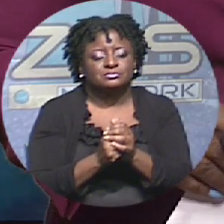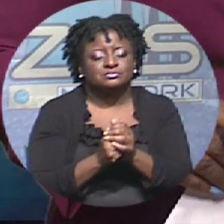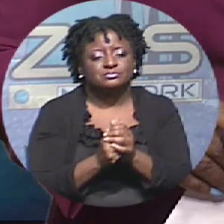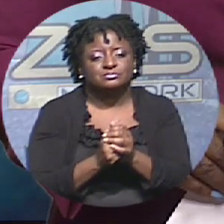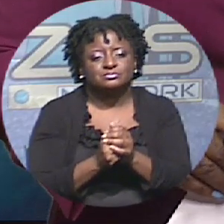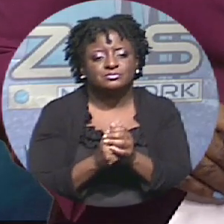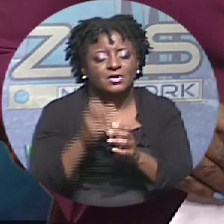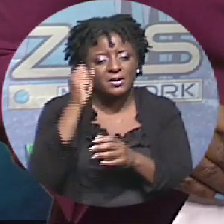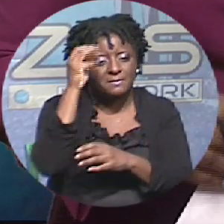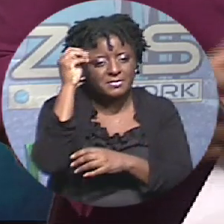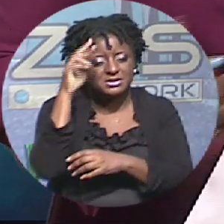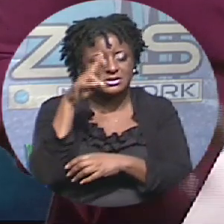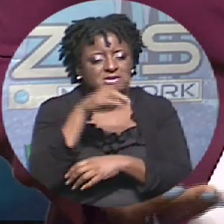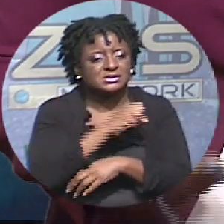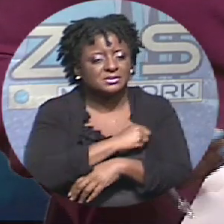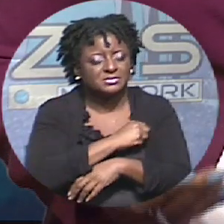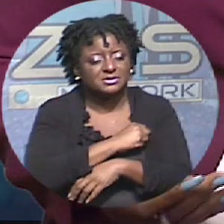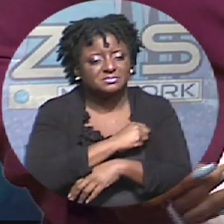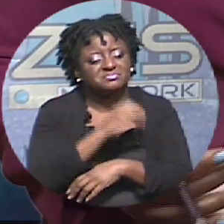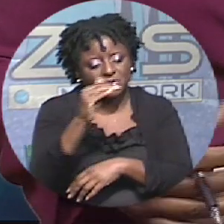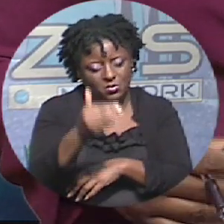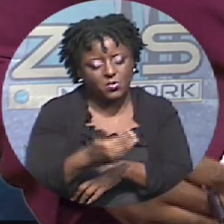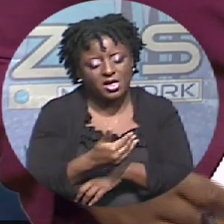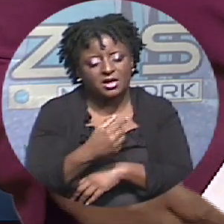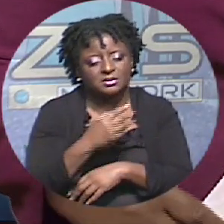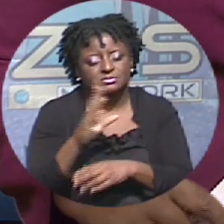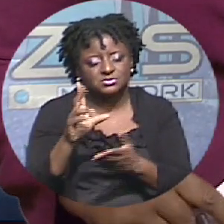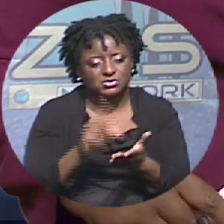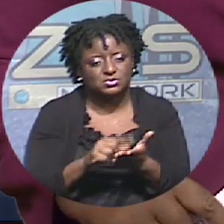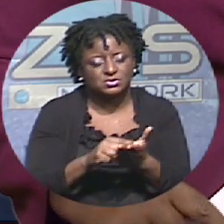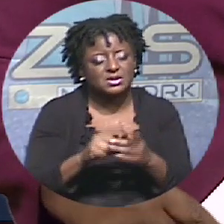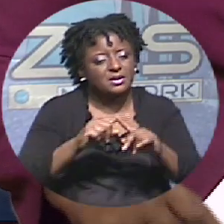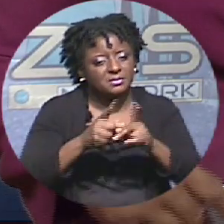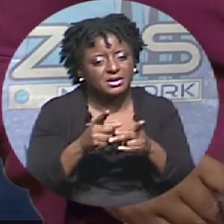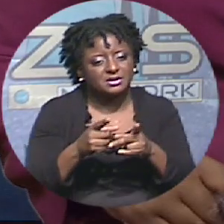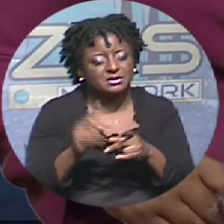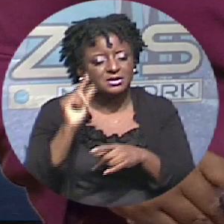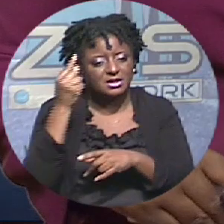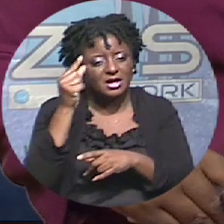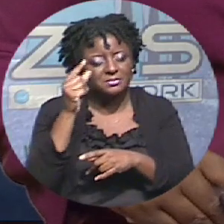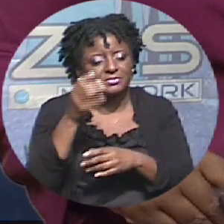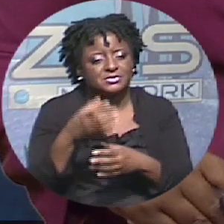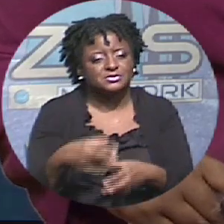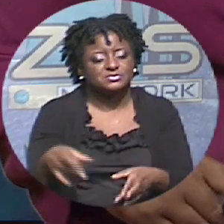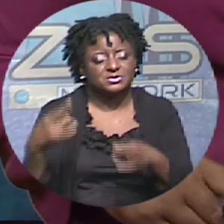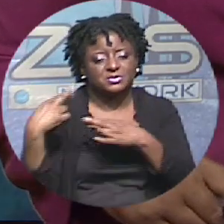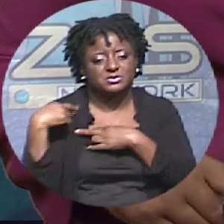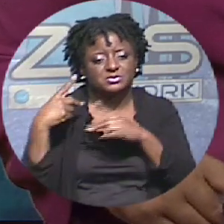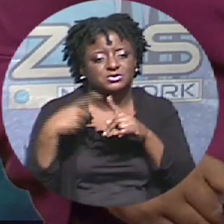fulfilled. Mr. Sumner said while this is welcomed news, it is incumbent of the government to reveal the details of the deal.